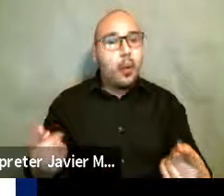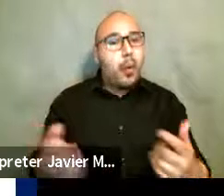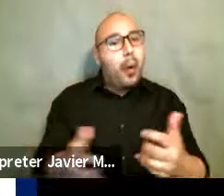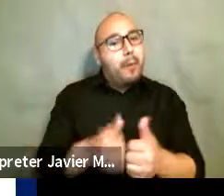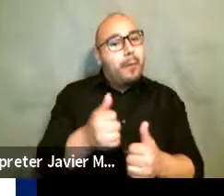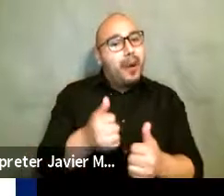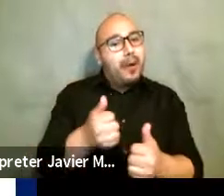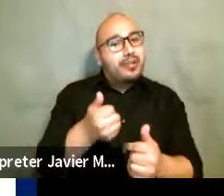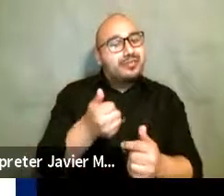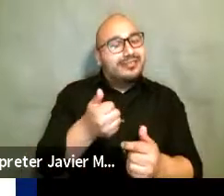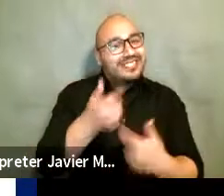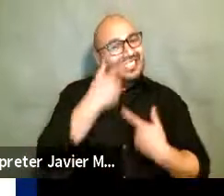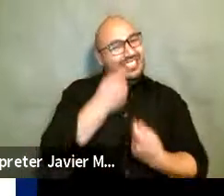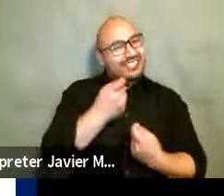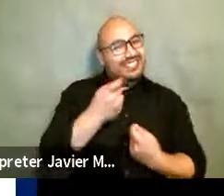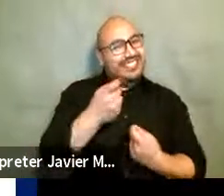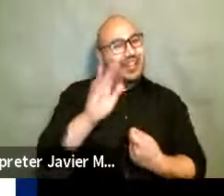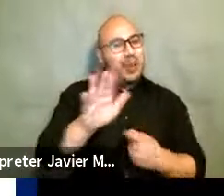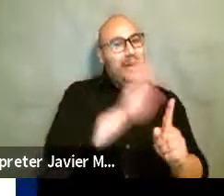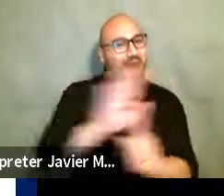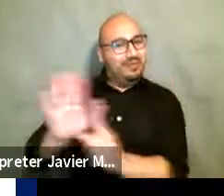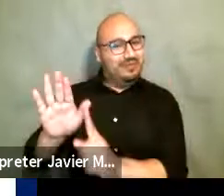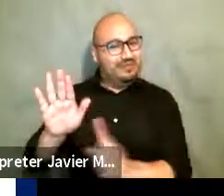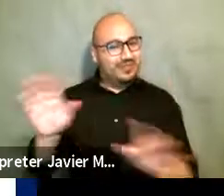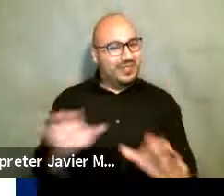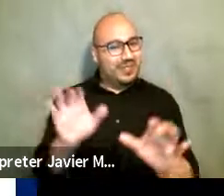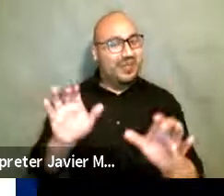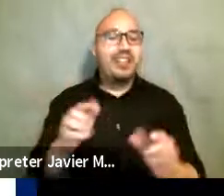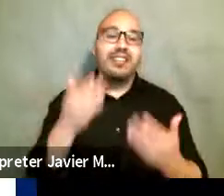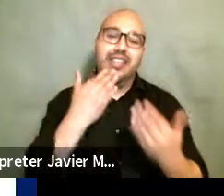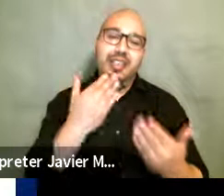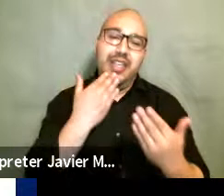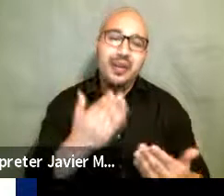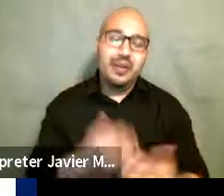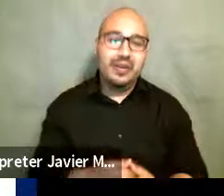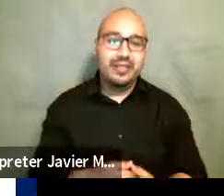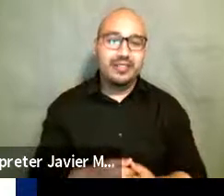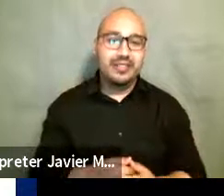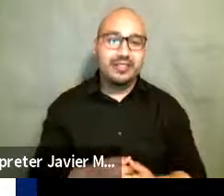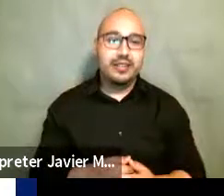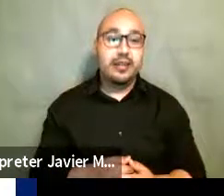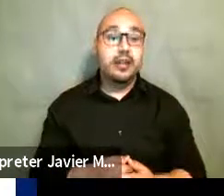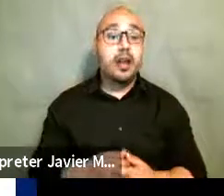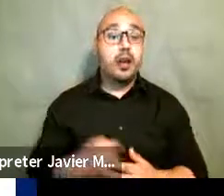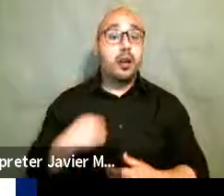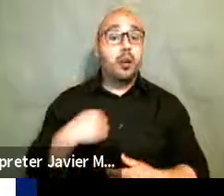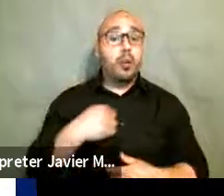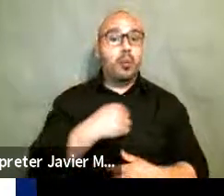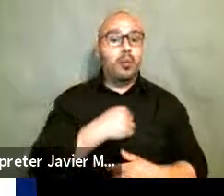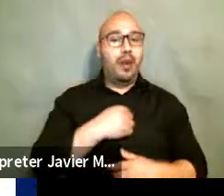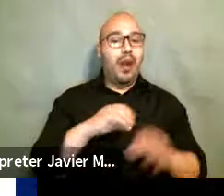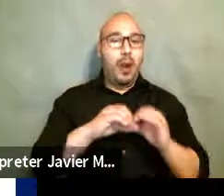most interesting to see what you all do. And so I thank you for that. But we really don't have